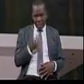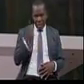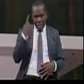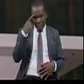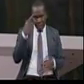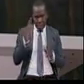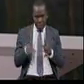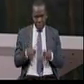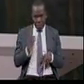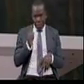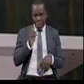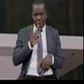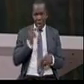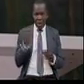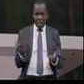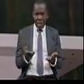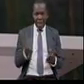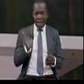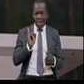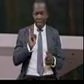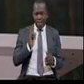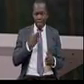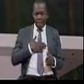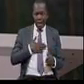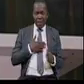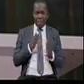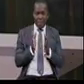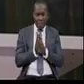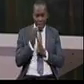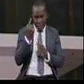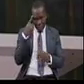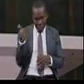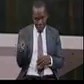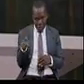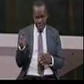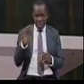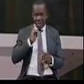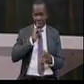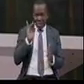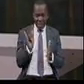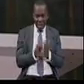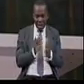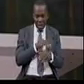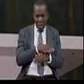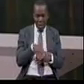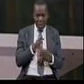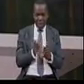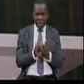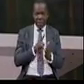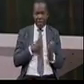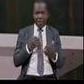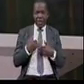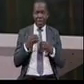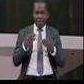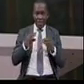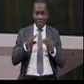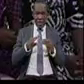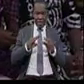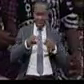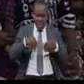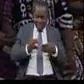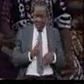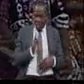prayer is that all that God has bestowed, invested in us, we will lose